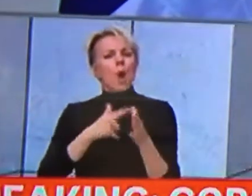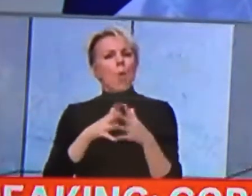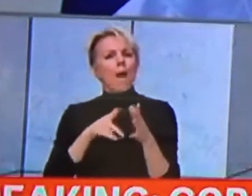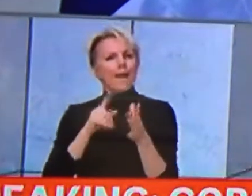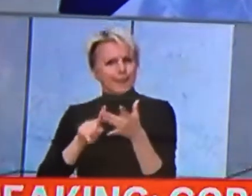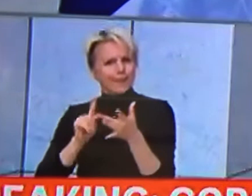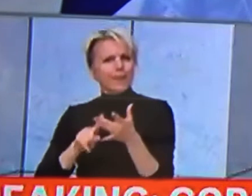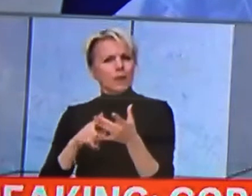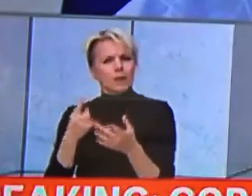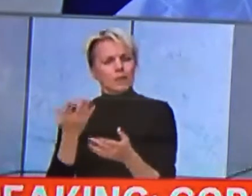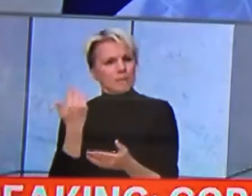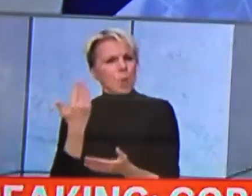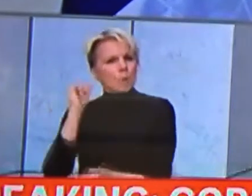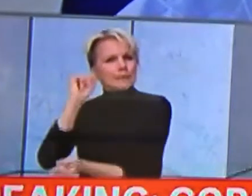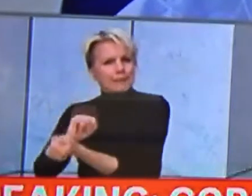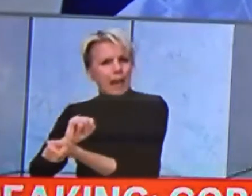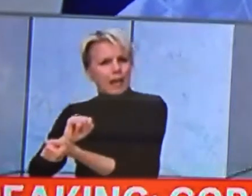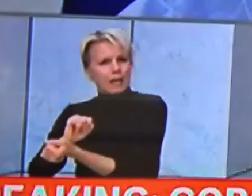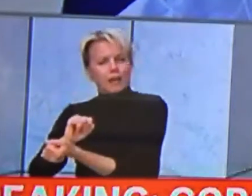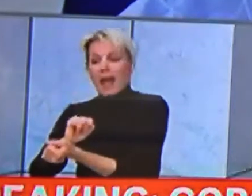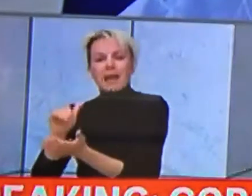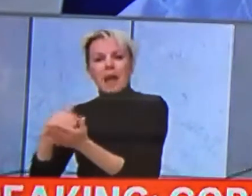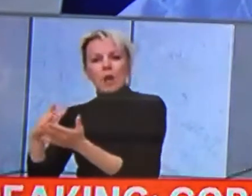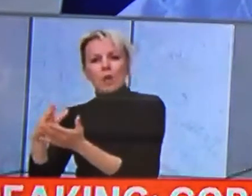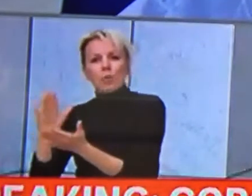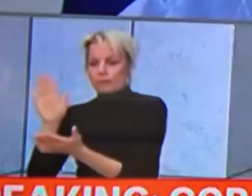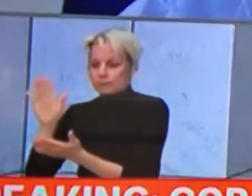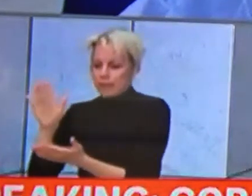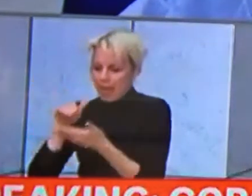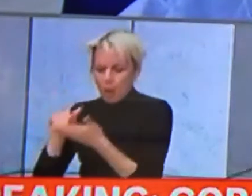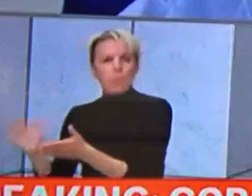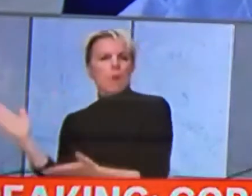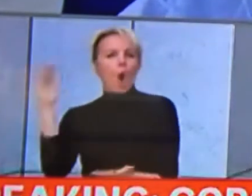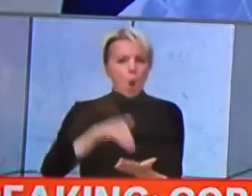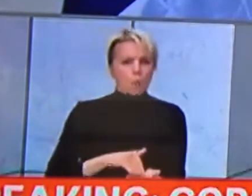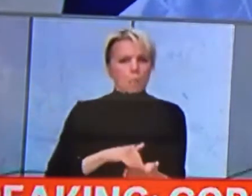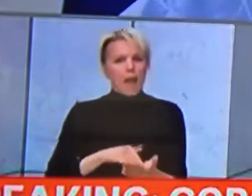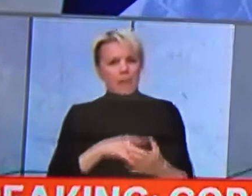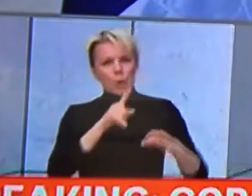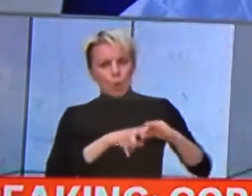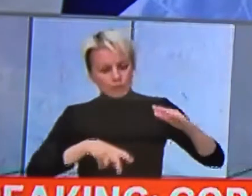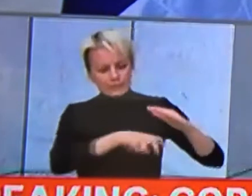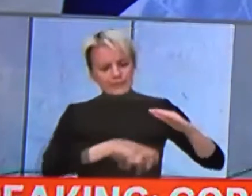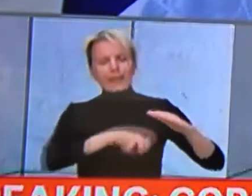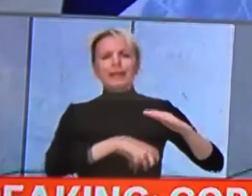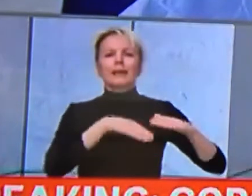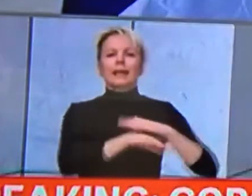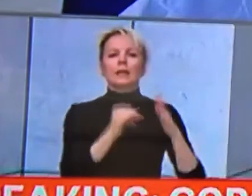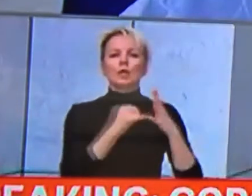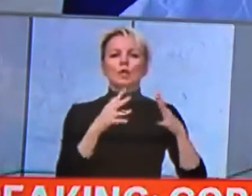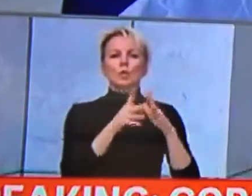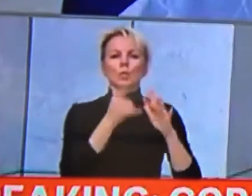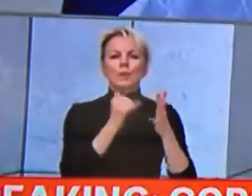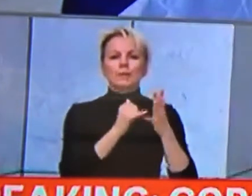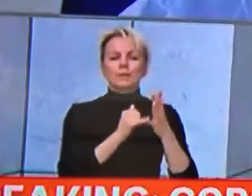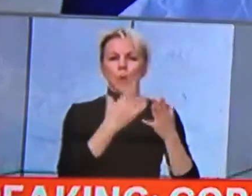hotel. There will be some Australians who are in places where they've found themselves, through no fault of their own, isolated, and